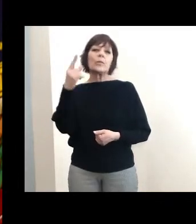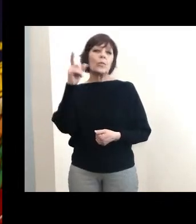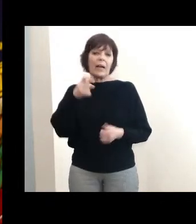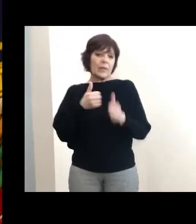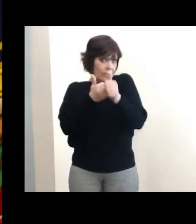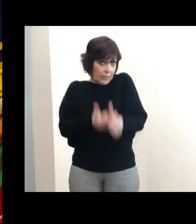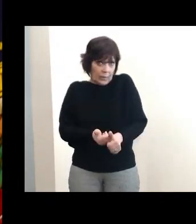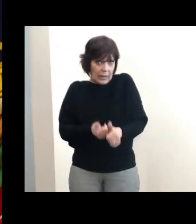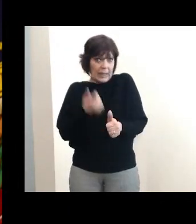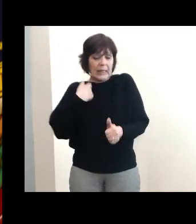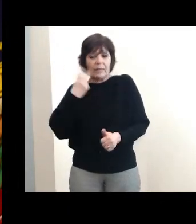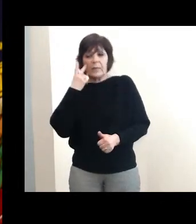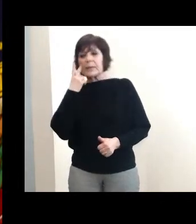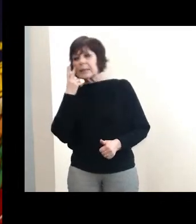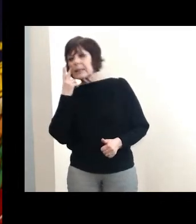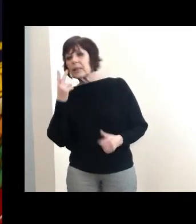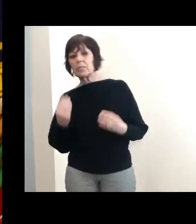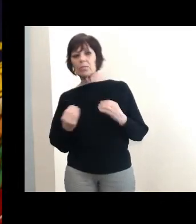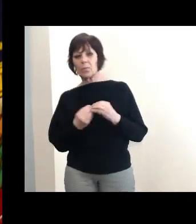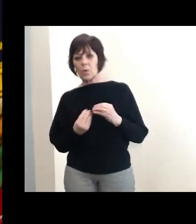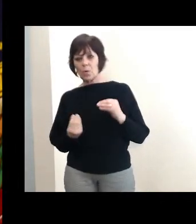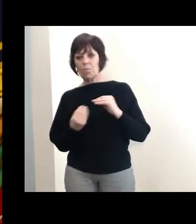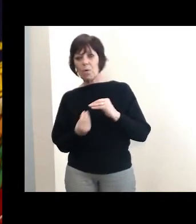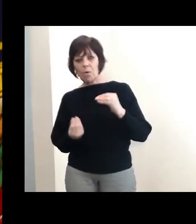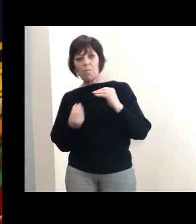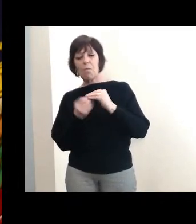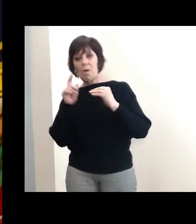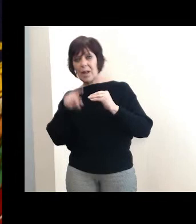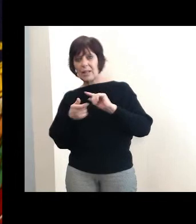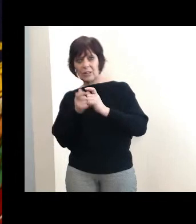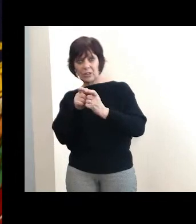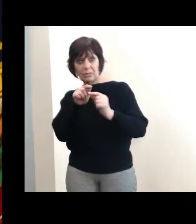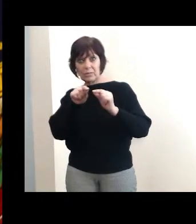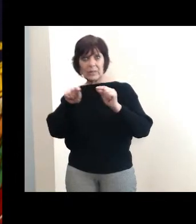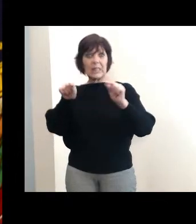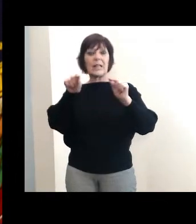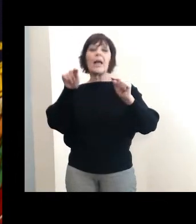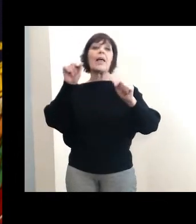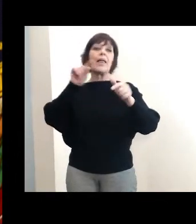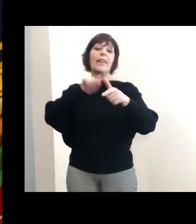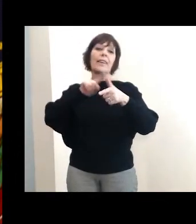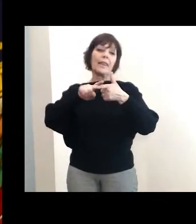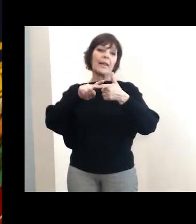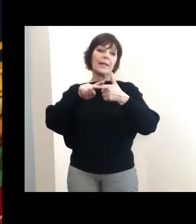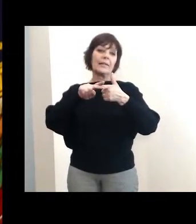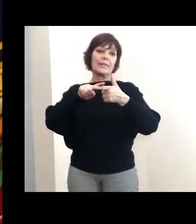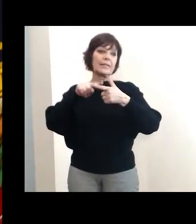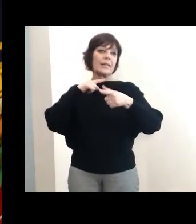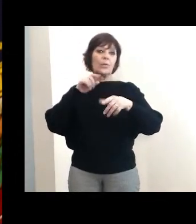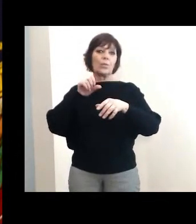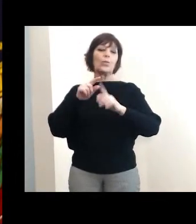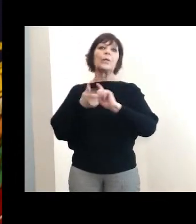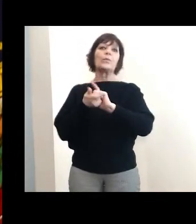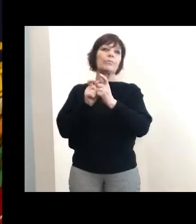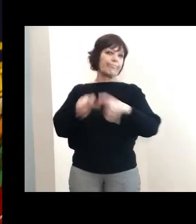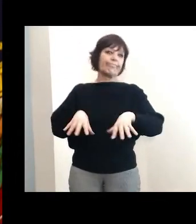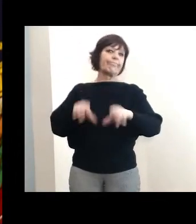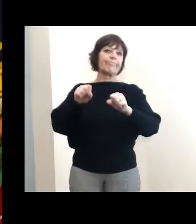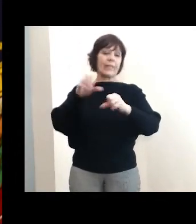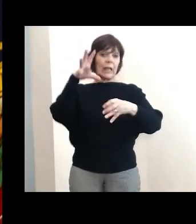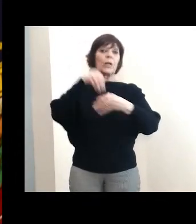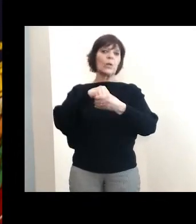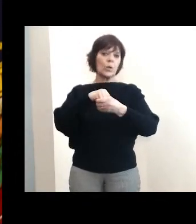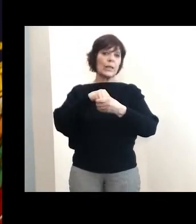track. If we started to see a rise in cases and the variant is the reason, then it would affect a number of actions that would have to be taken, including